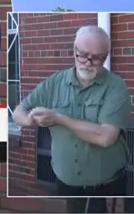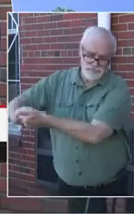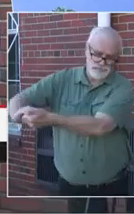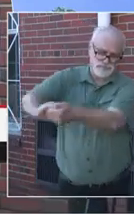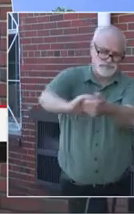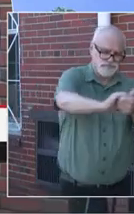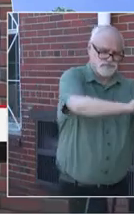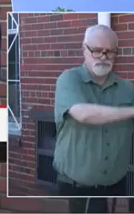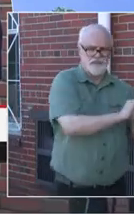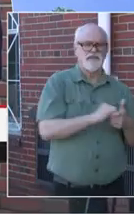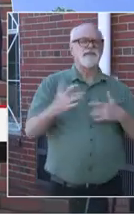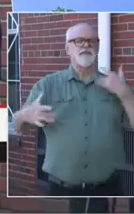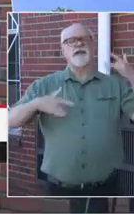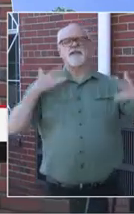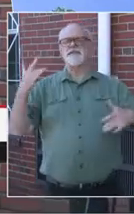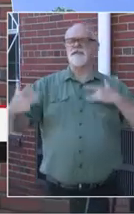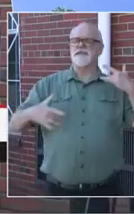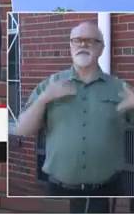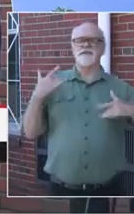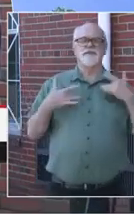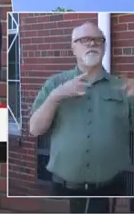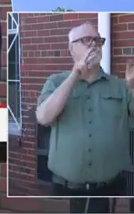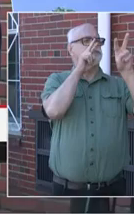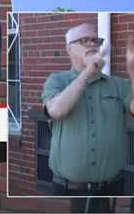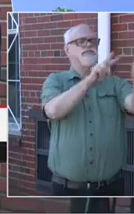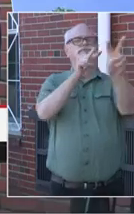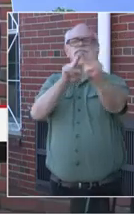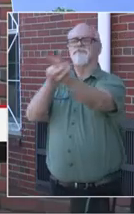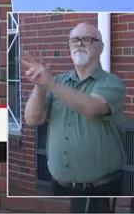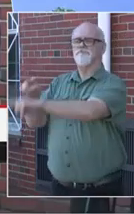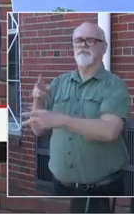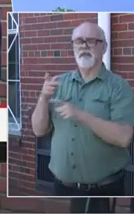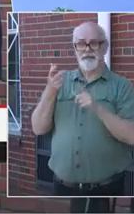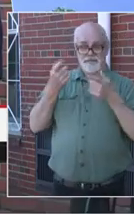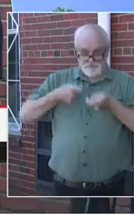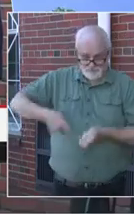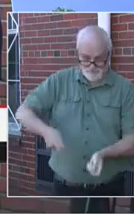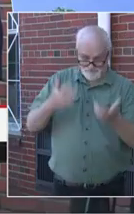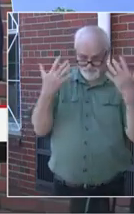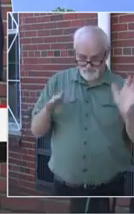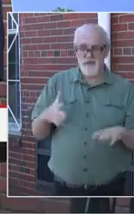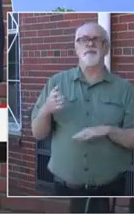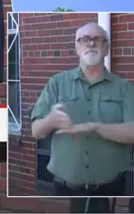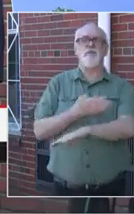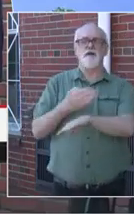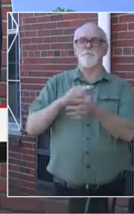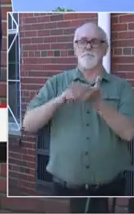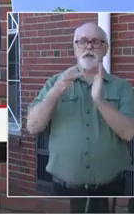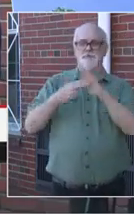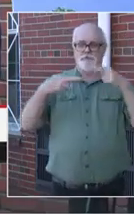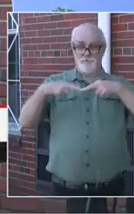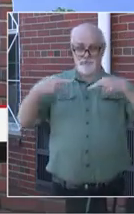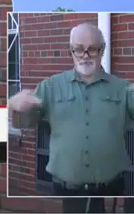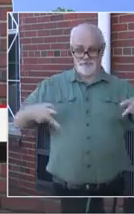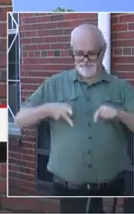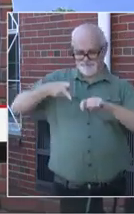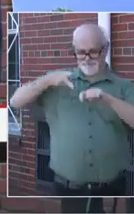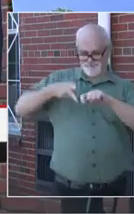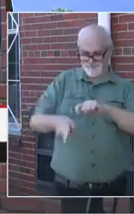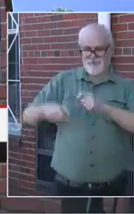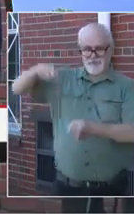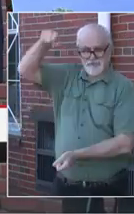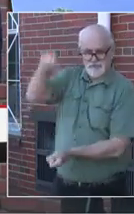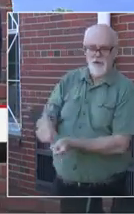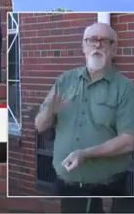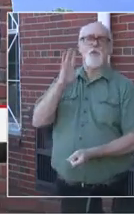here very soon for a ribbon cutting. And I'm excited of our work. So now, without further ado, I want to introduce a great partner,